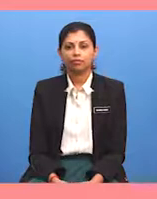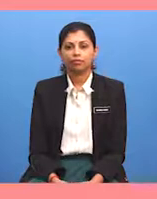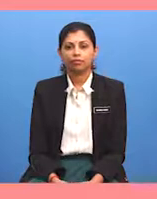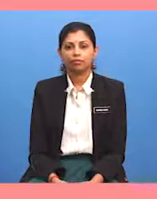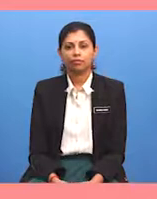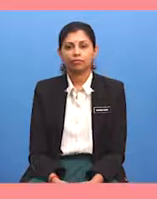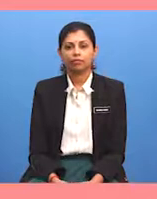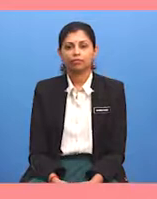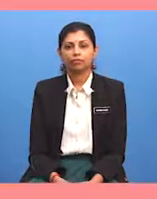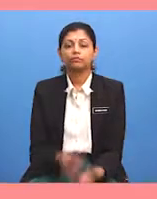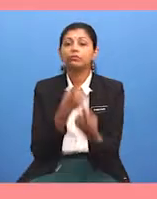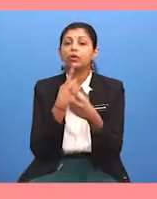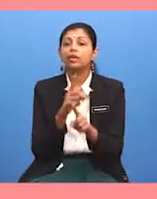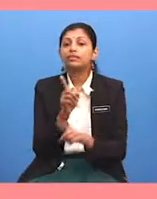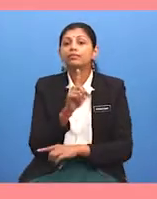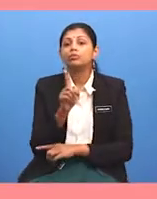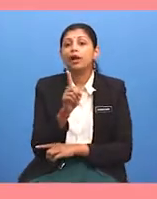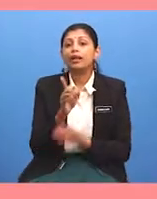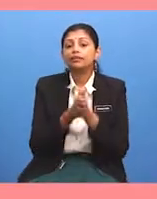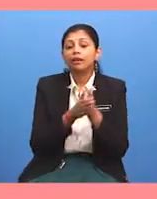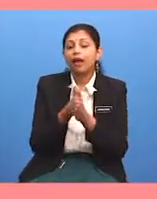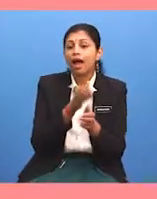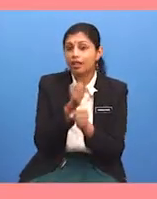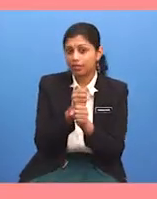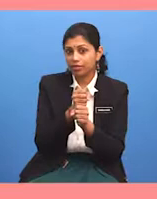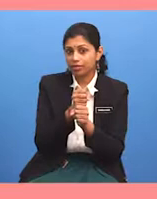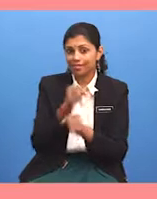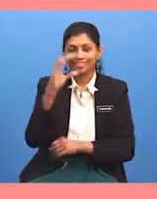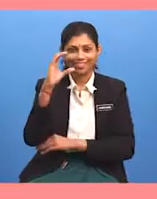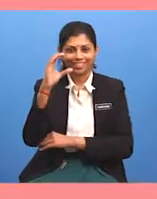Thus, answer C is more appropriate.